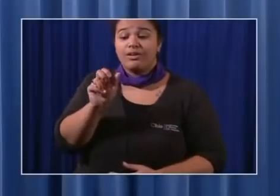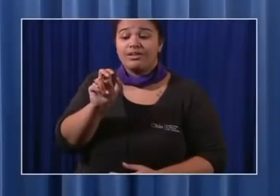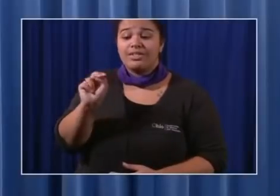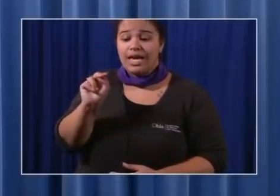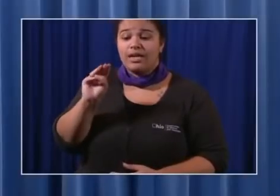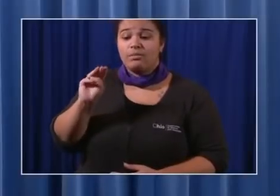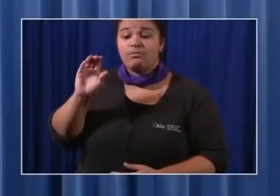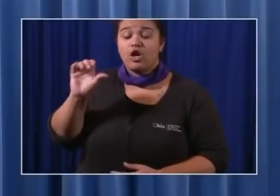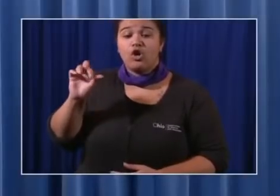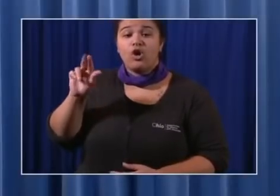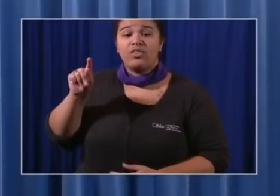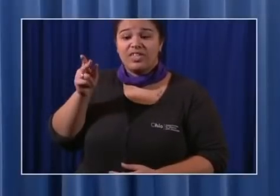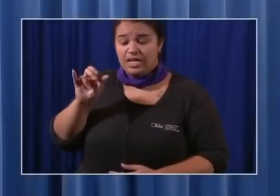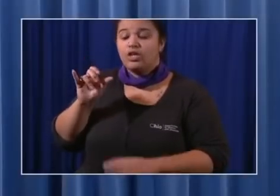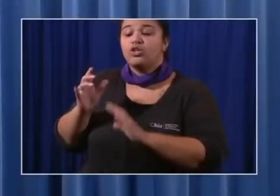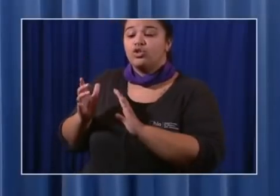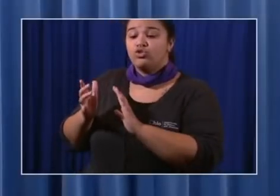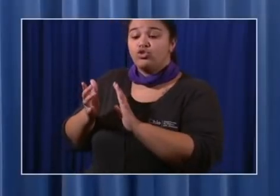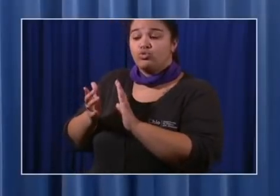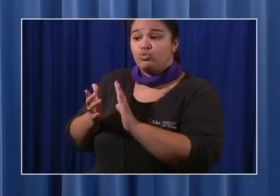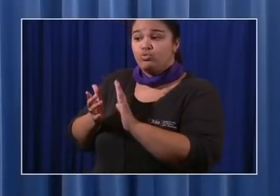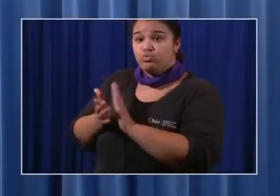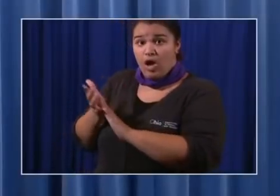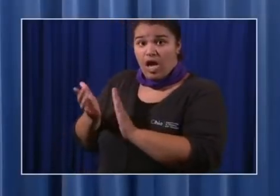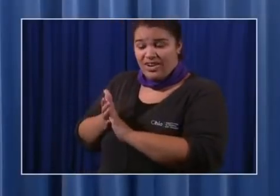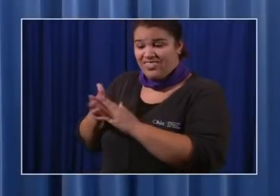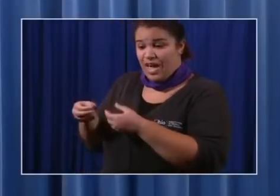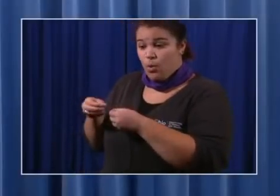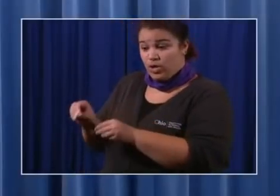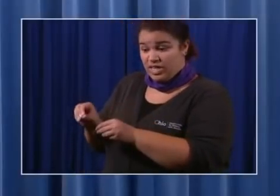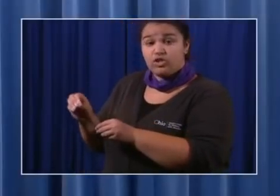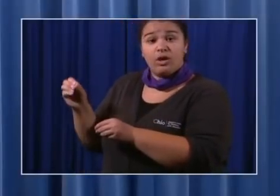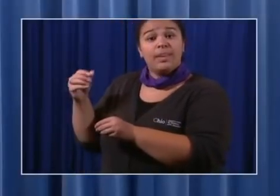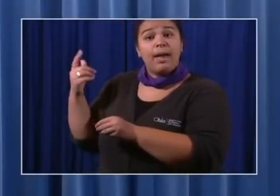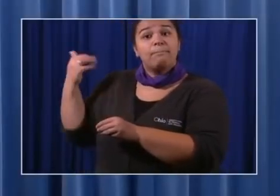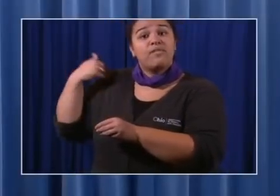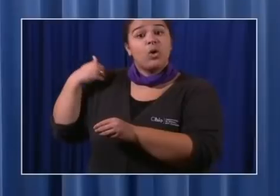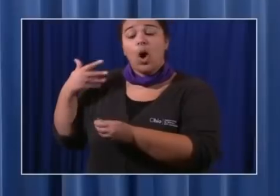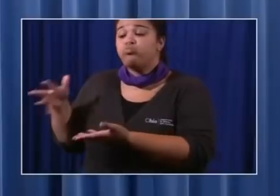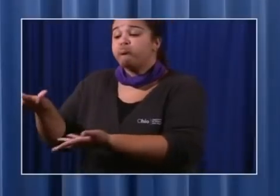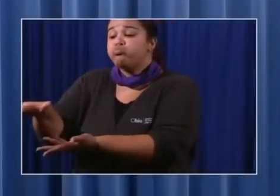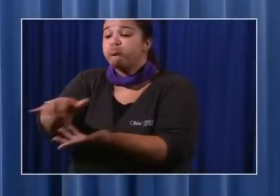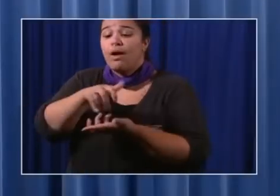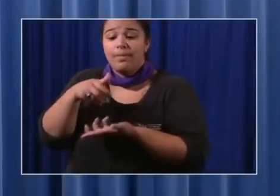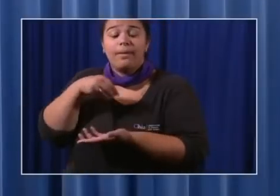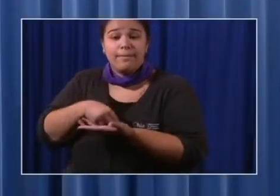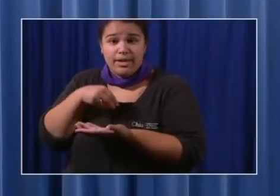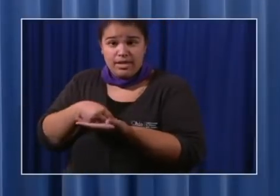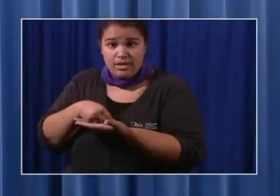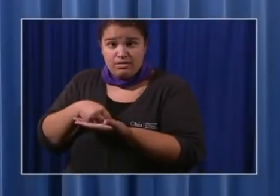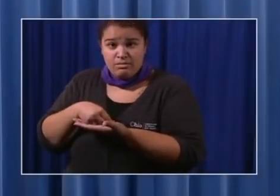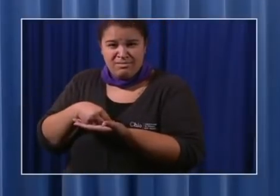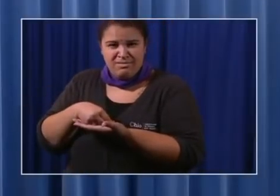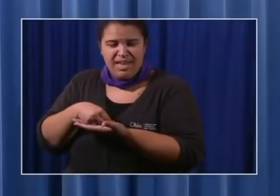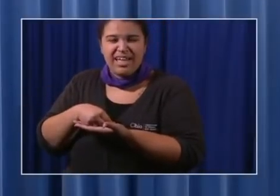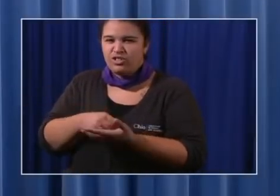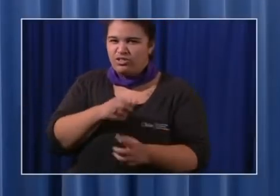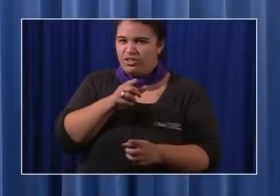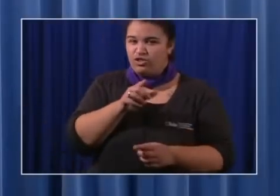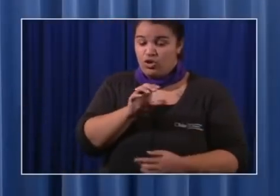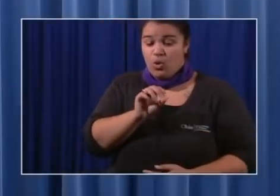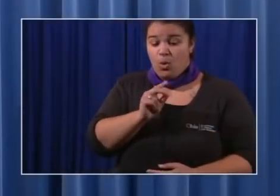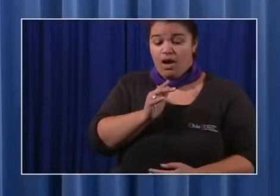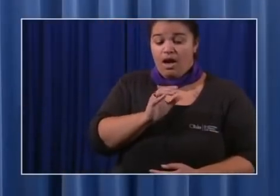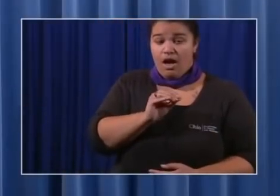money organization that took all these contributions that were used for political purposes? And should Ohio join